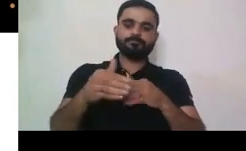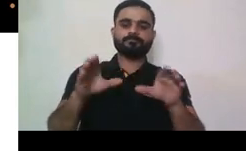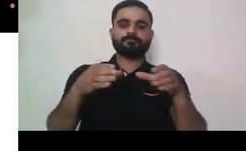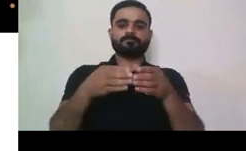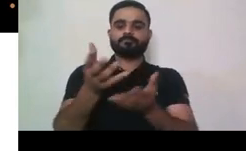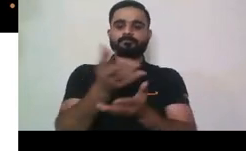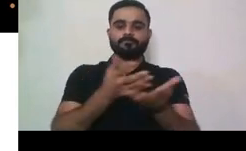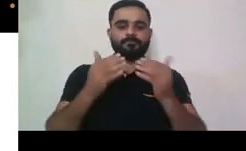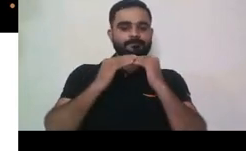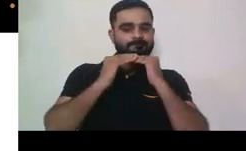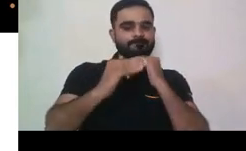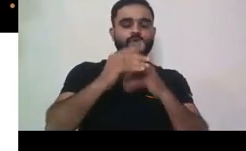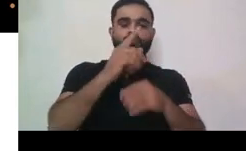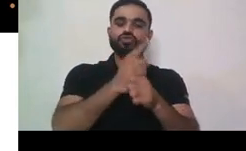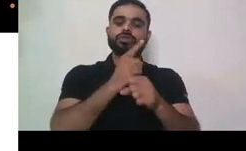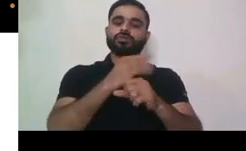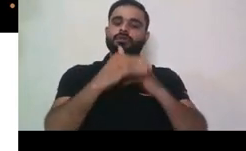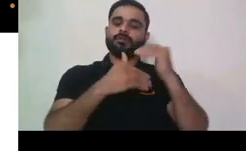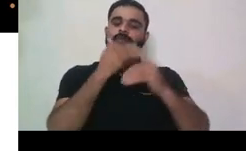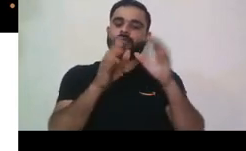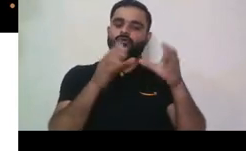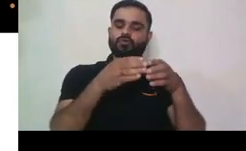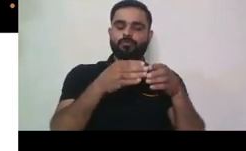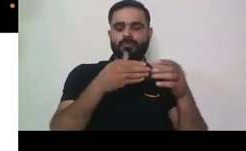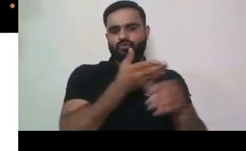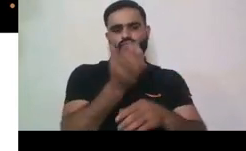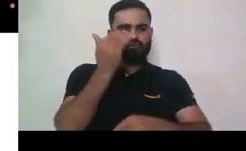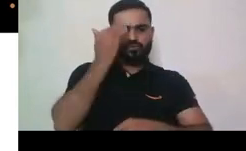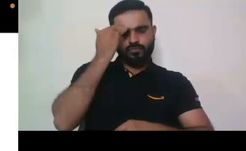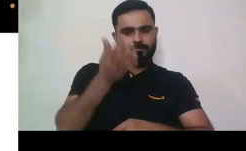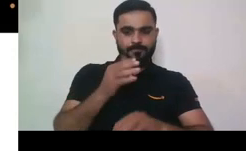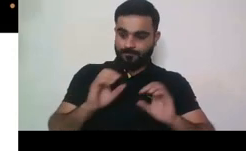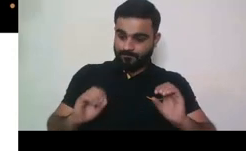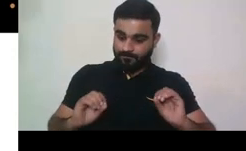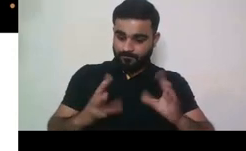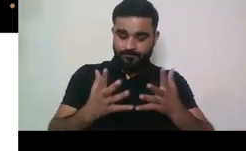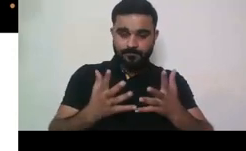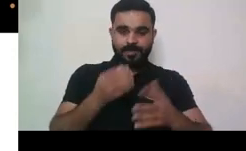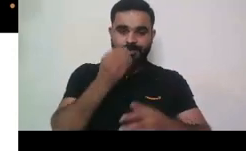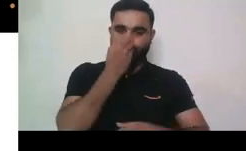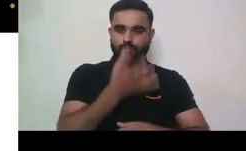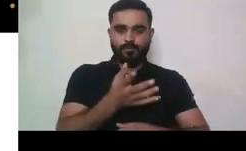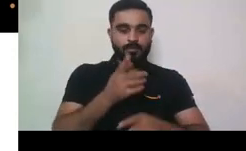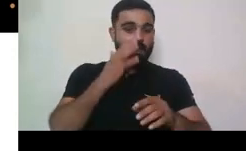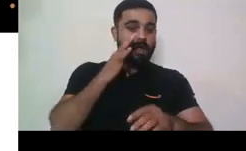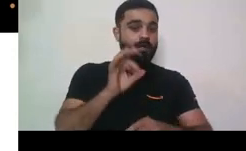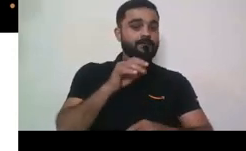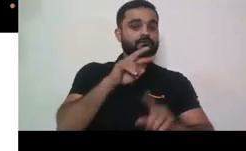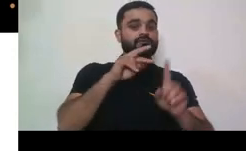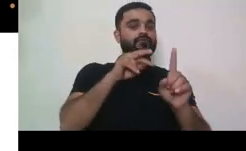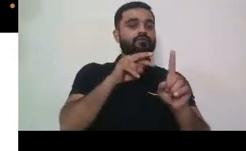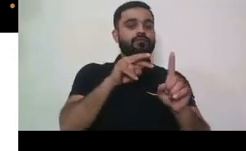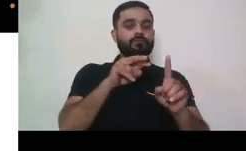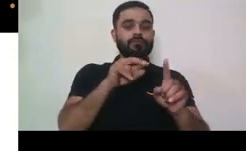is of sustaining teacher development group. As we all know, starting a group is very easy, but the important aspect is how